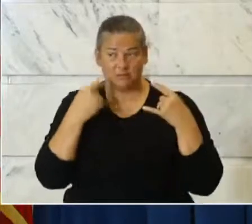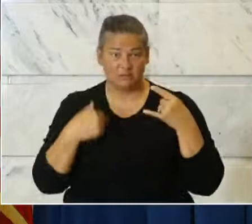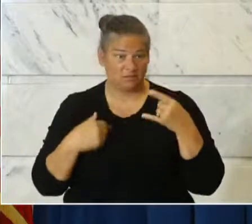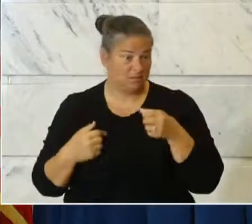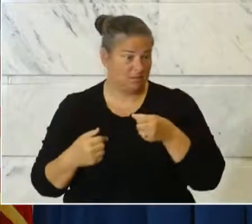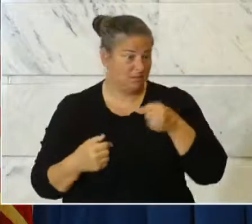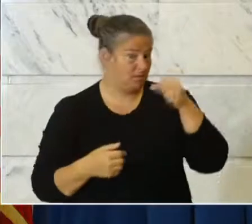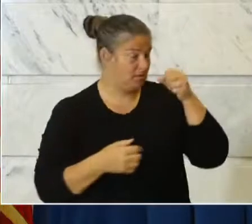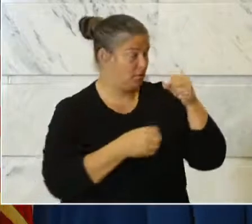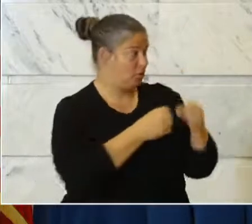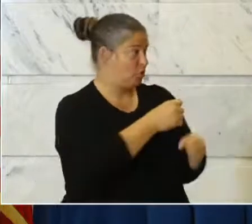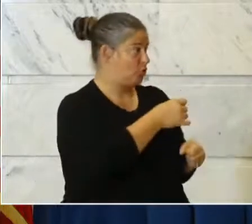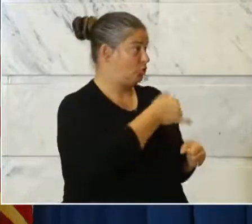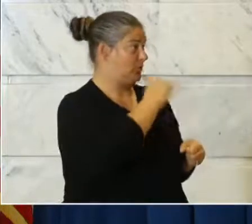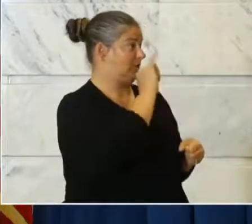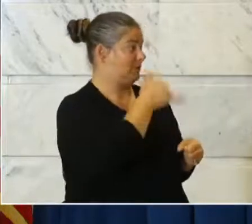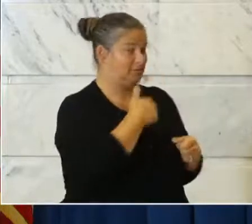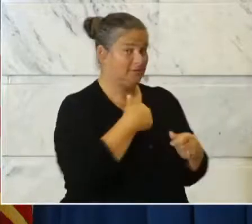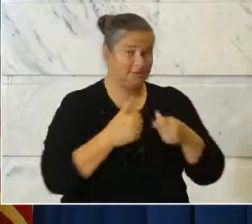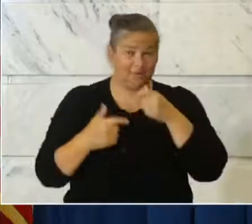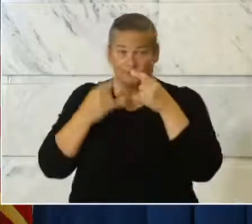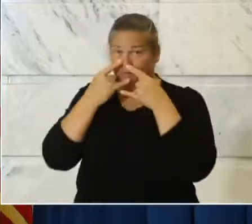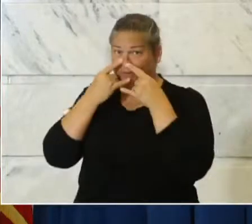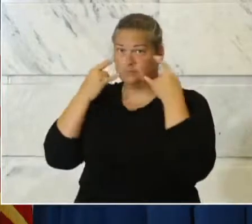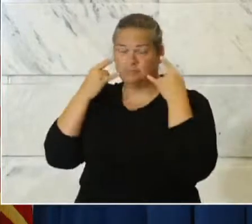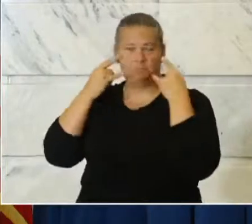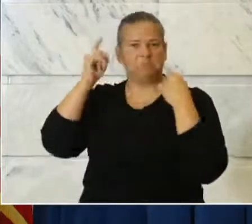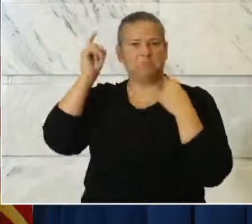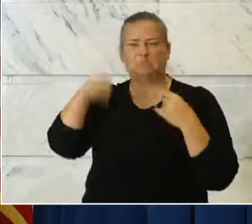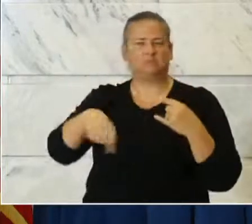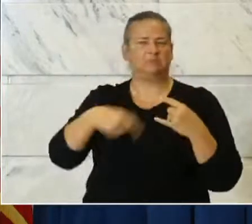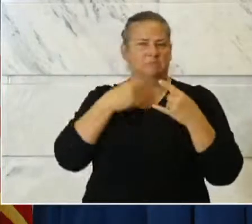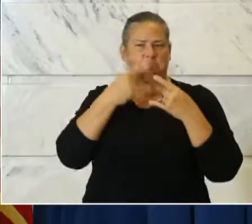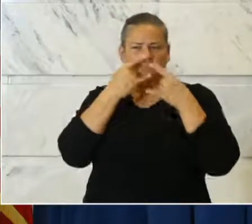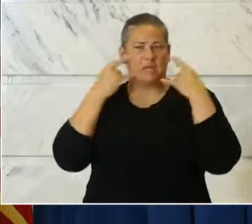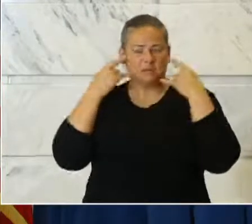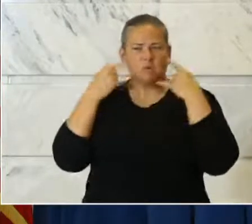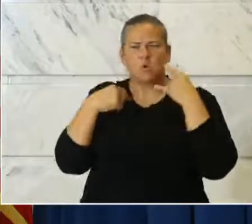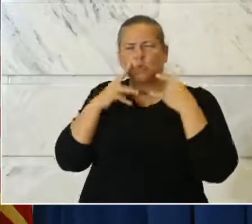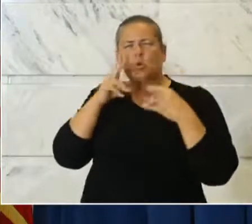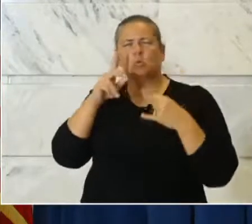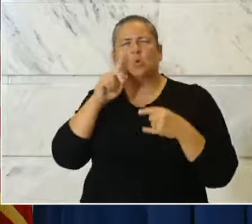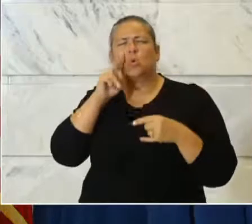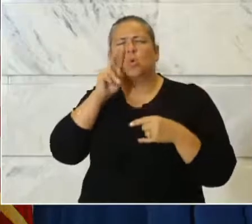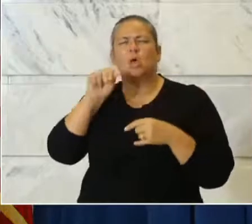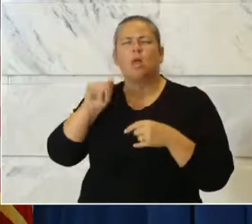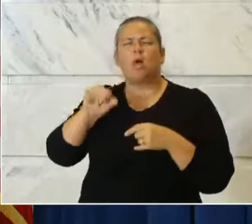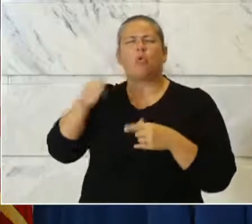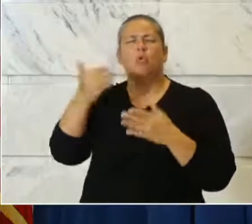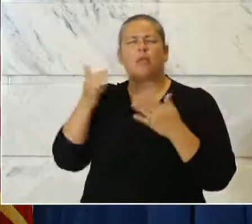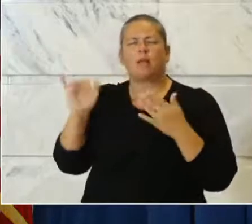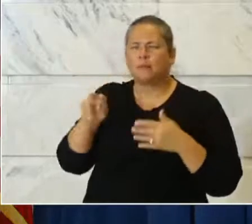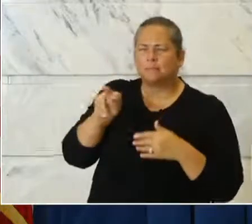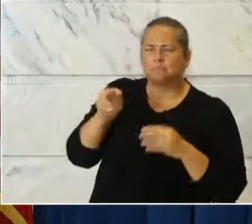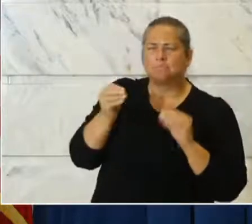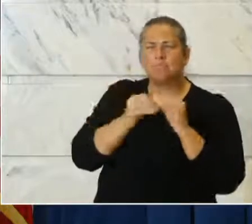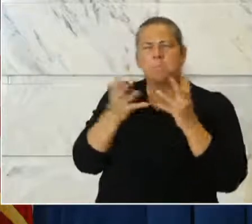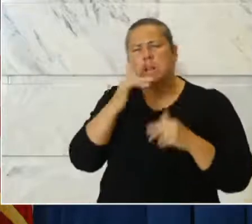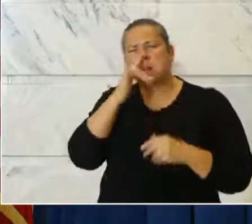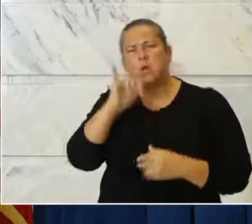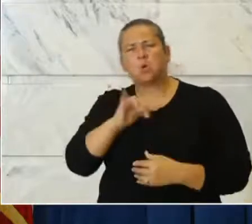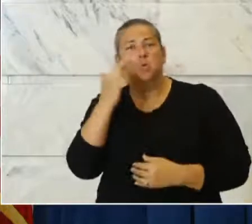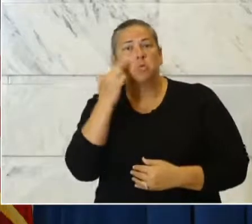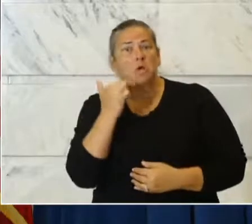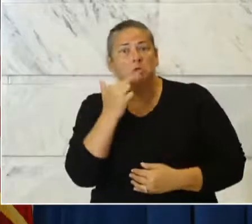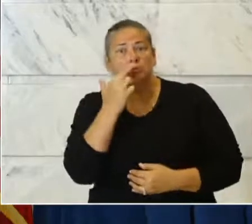hanging out with folks waiting for it, you got to have that mask on. And we're going to look at some other things. It may make it look more like a restaurant where you primarily